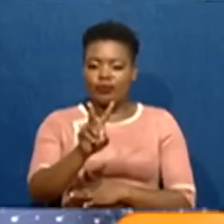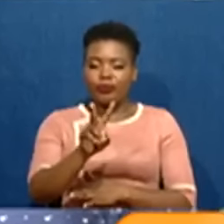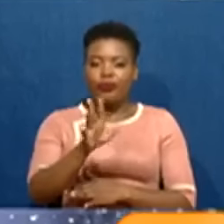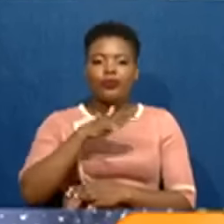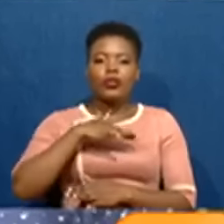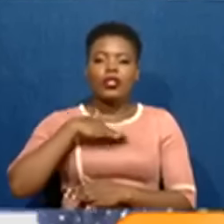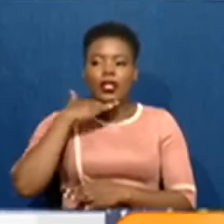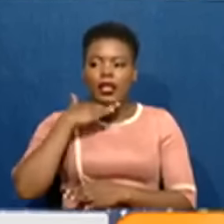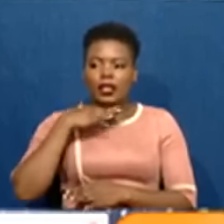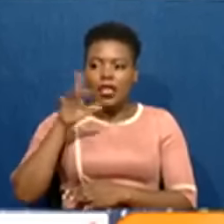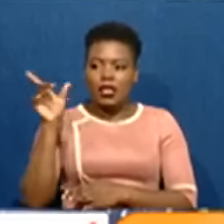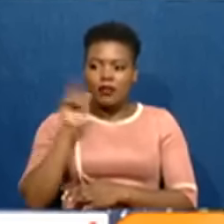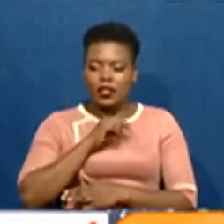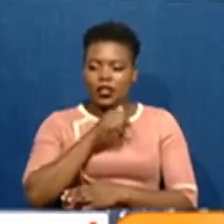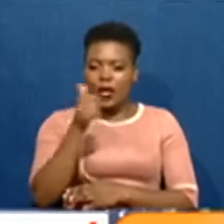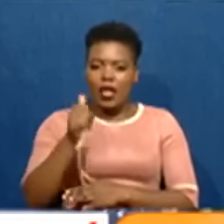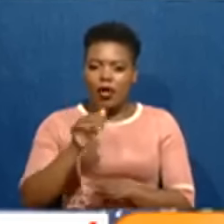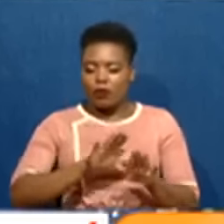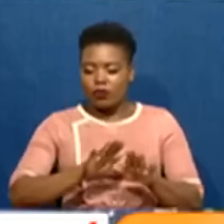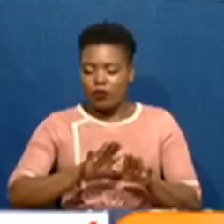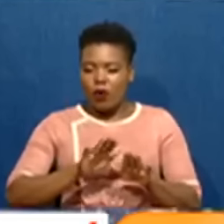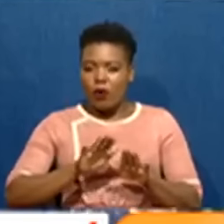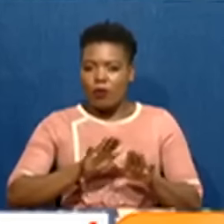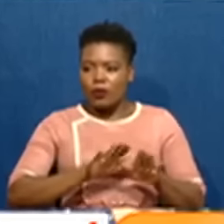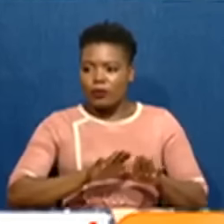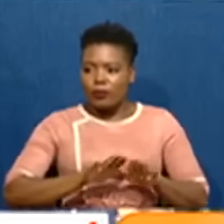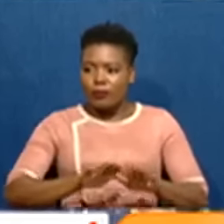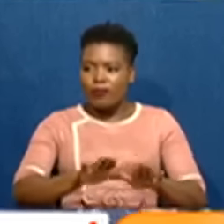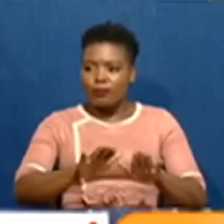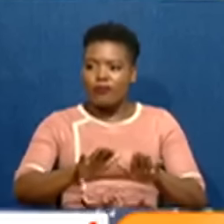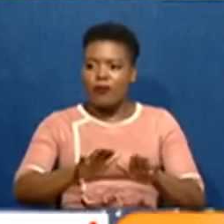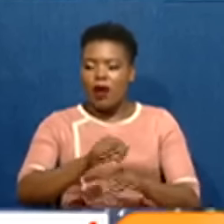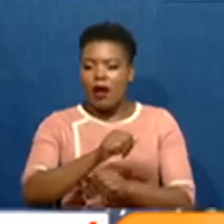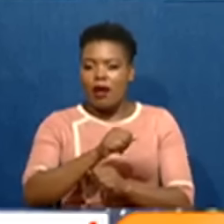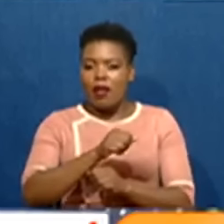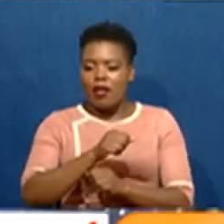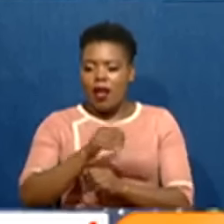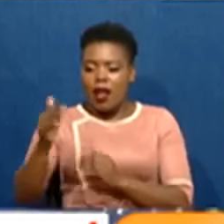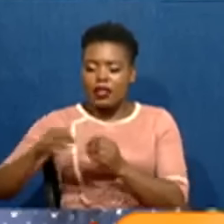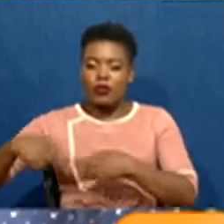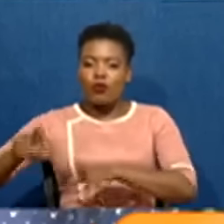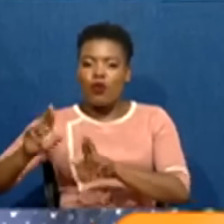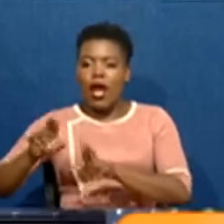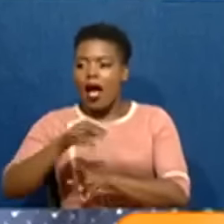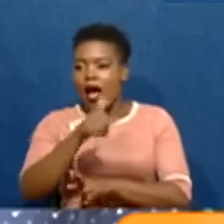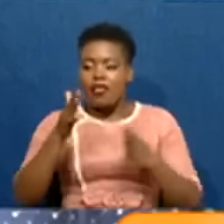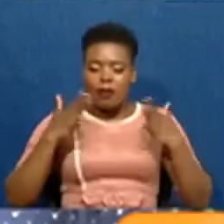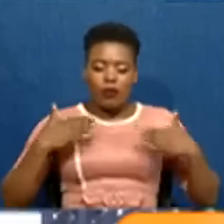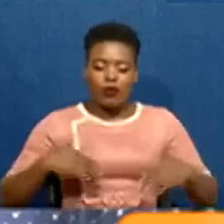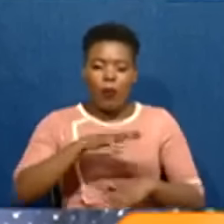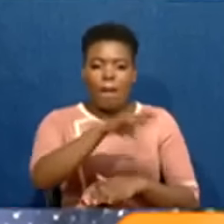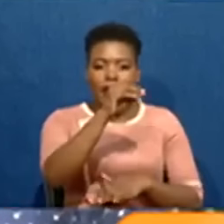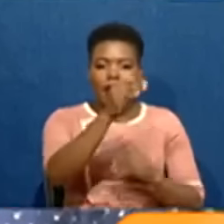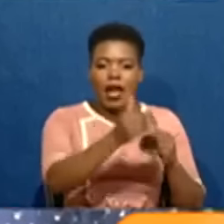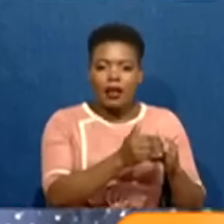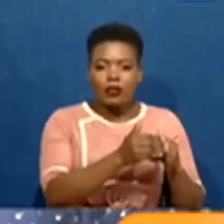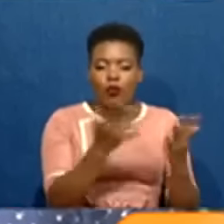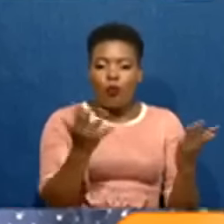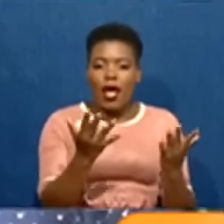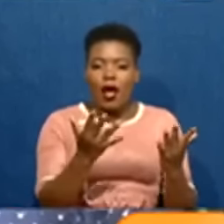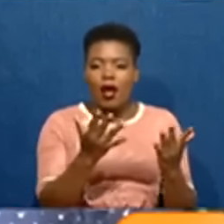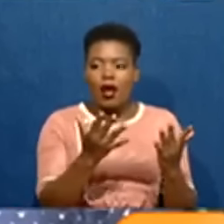lying. One was lying on the side of the small earthy road. The other body was lying